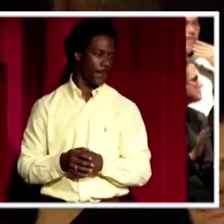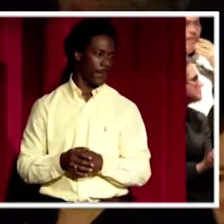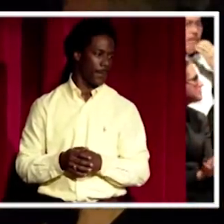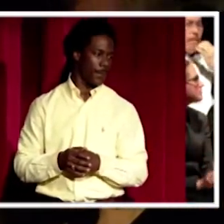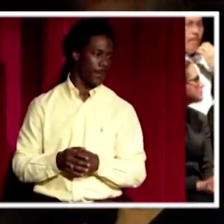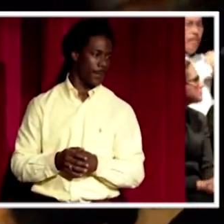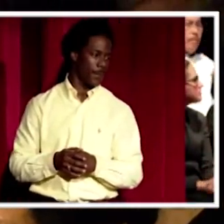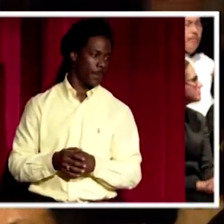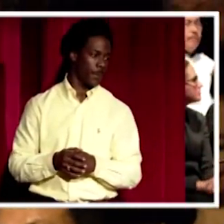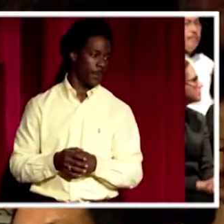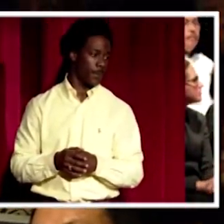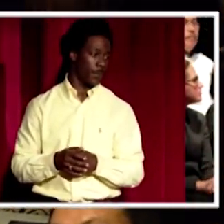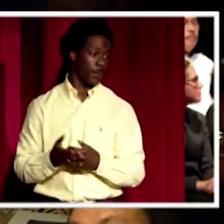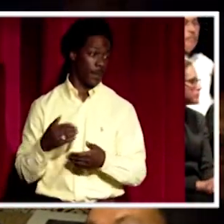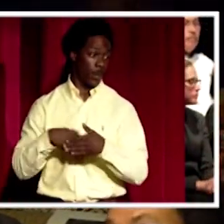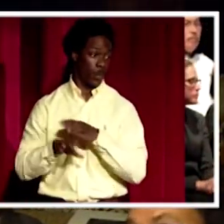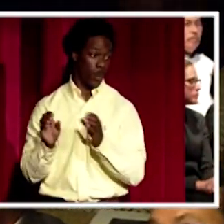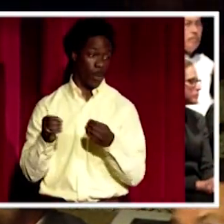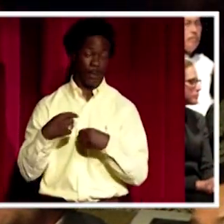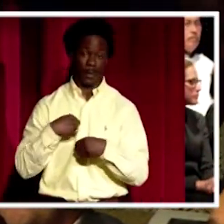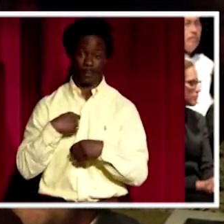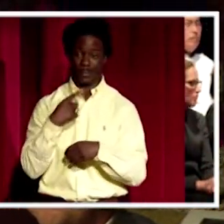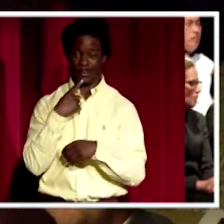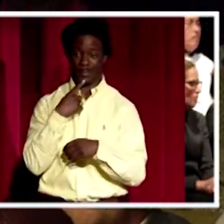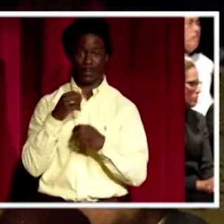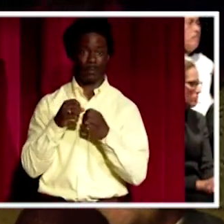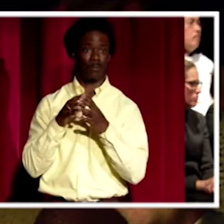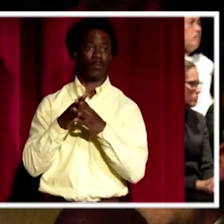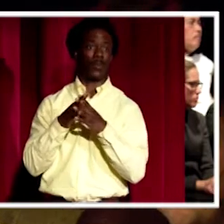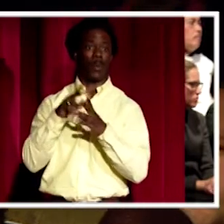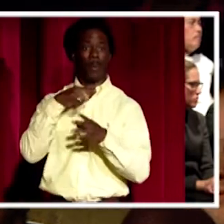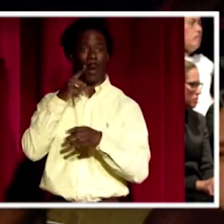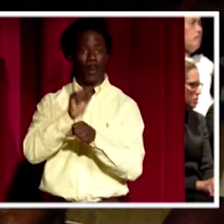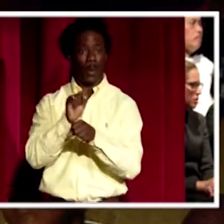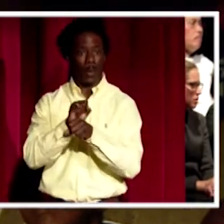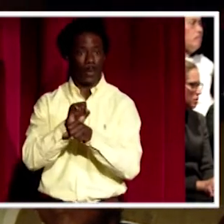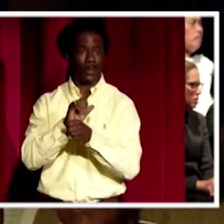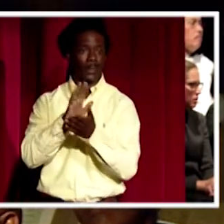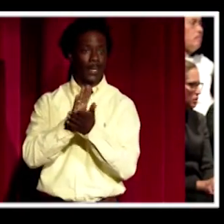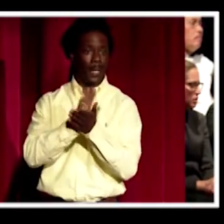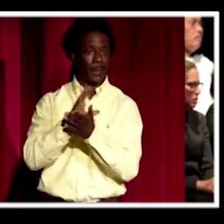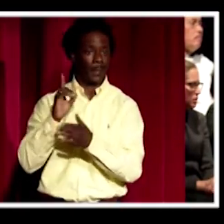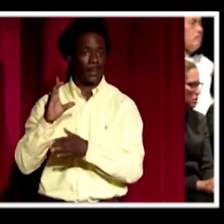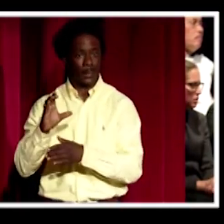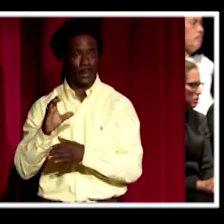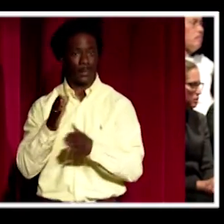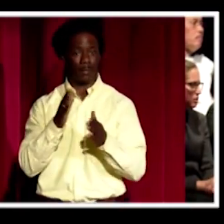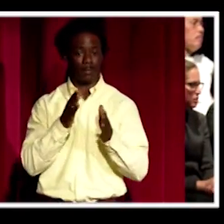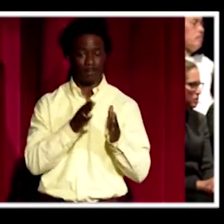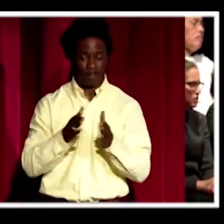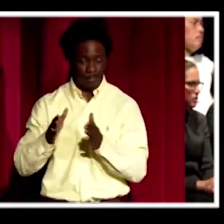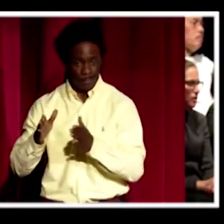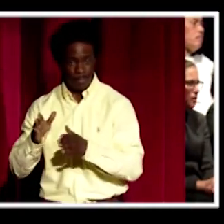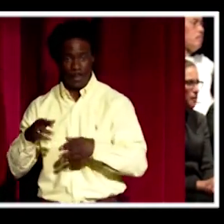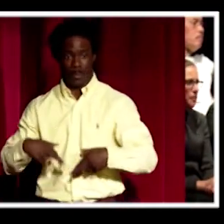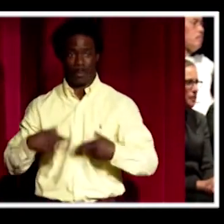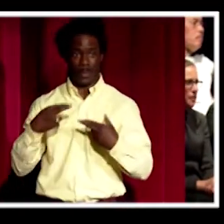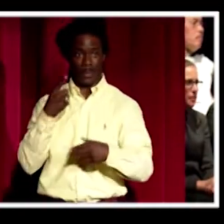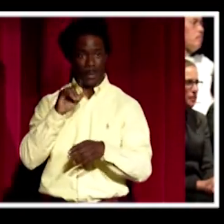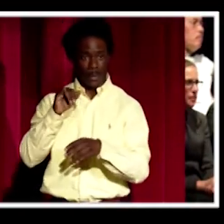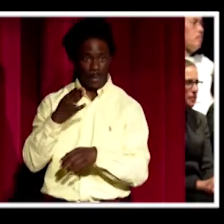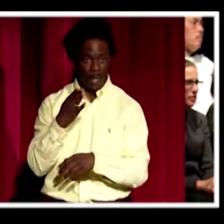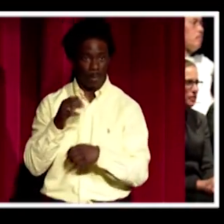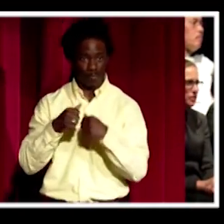Coming into office, I said I would launch a public works academy in DC to prepare residents for jobs and infrastructure, one